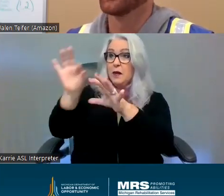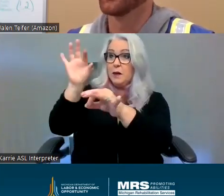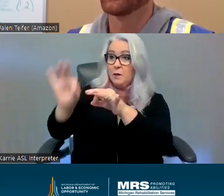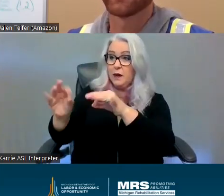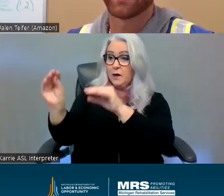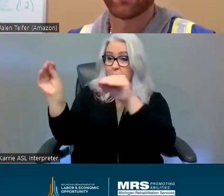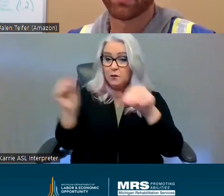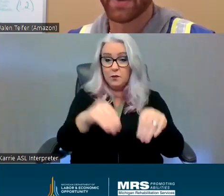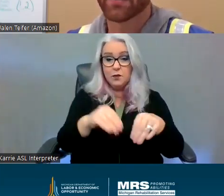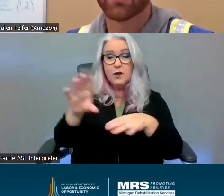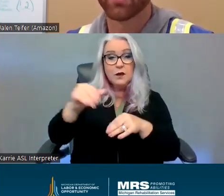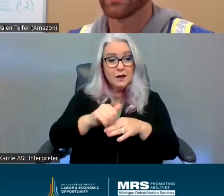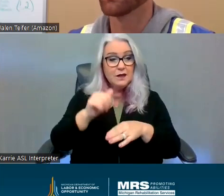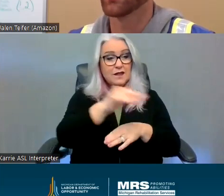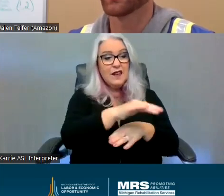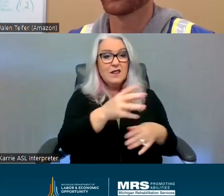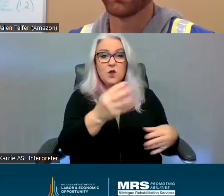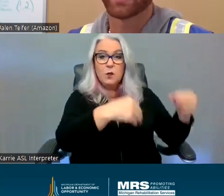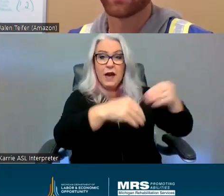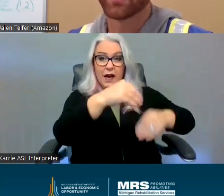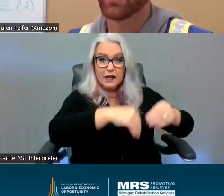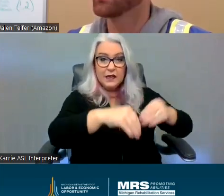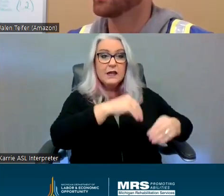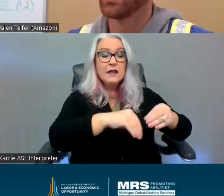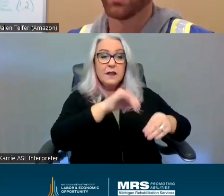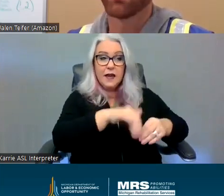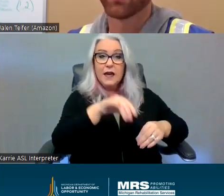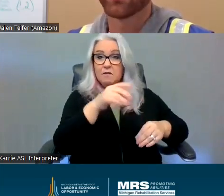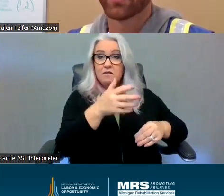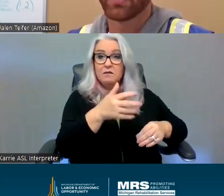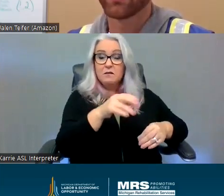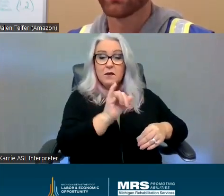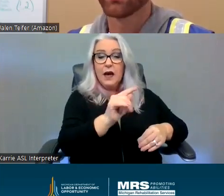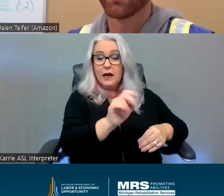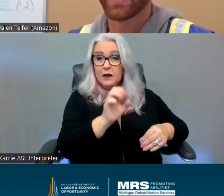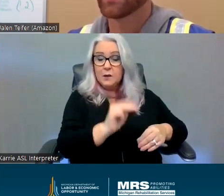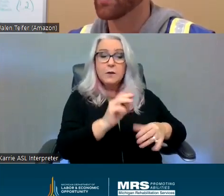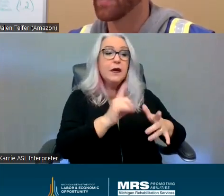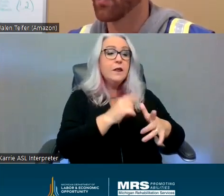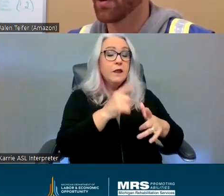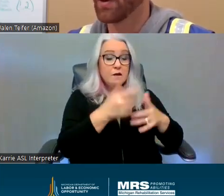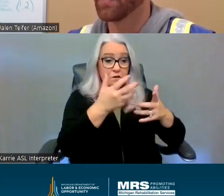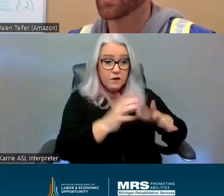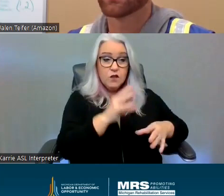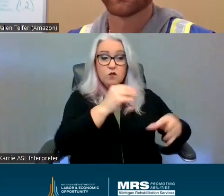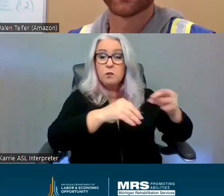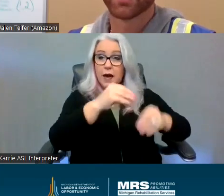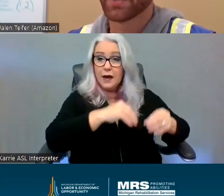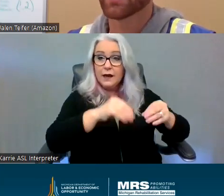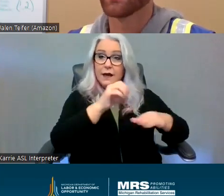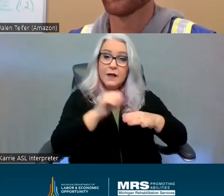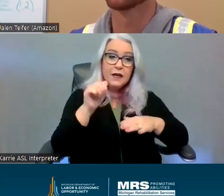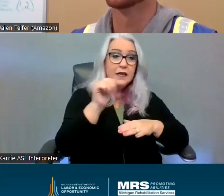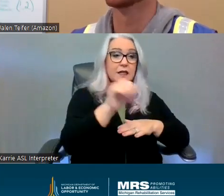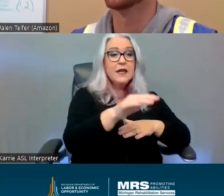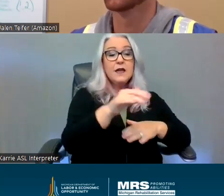then sent out to pack. So they are able to pack the item out. Once you pack the item out, it gets sent to the ship